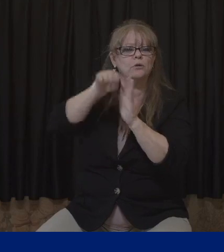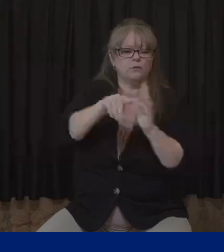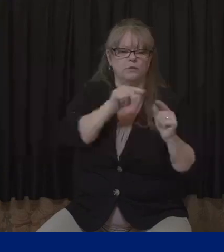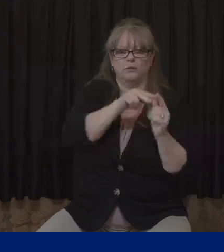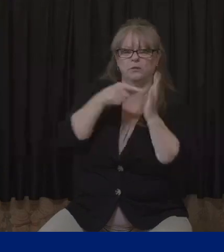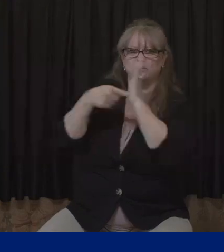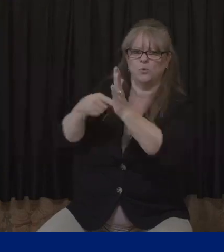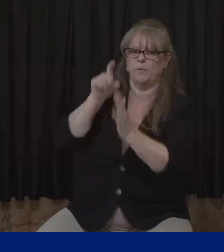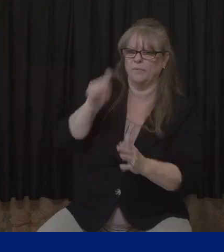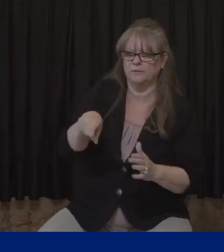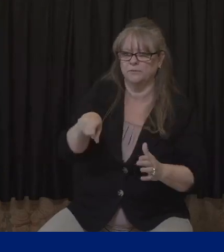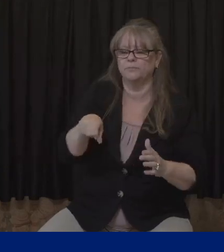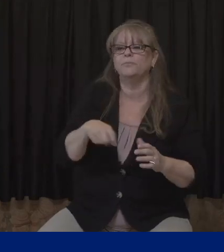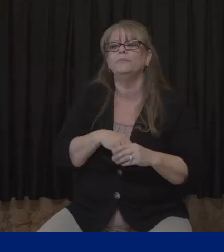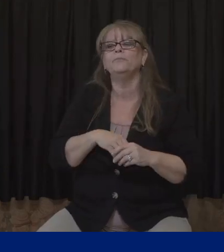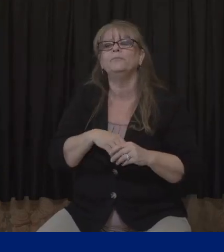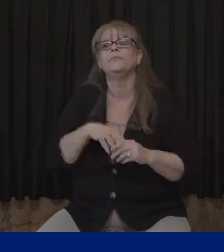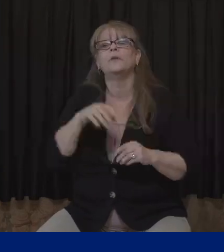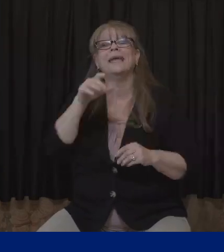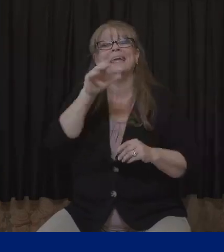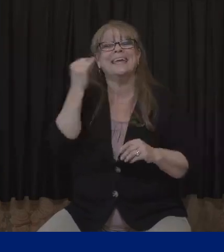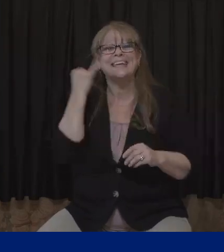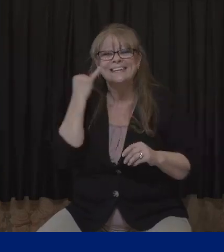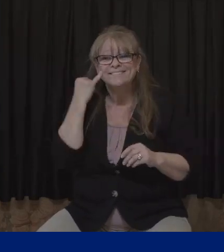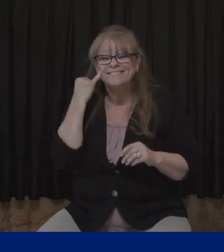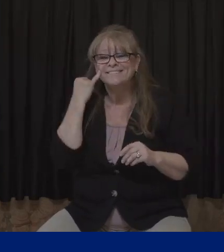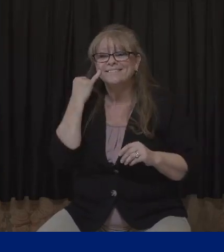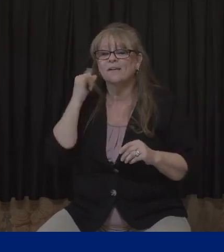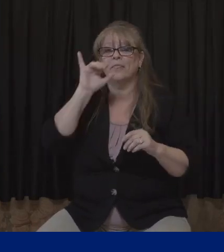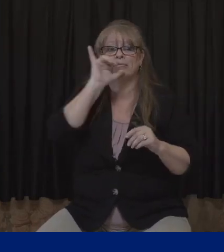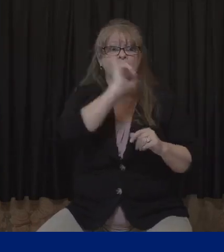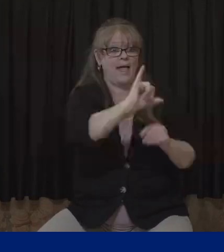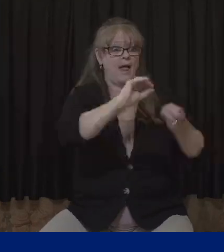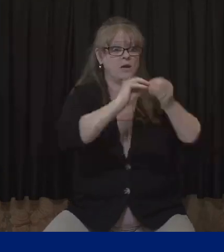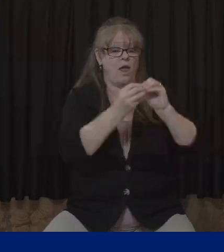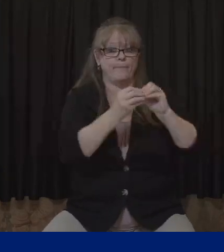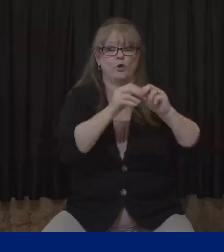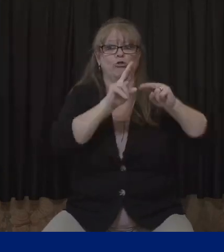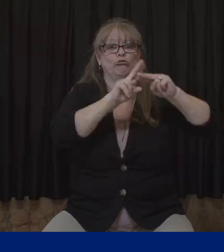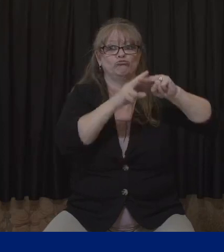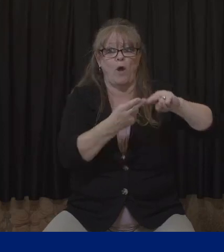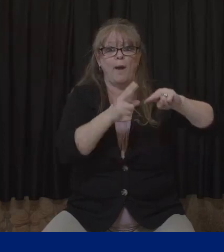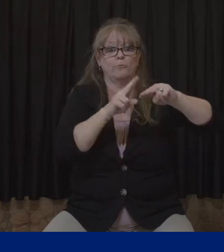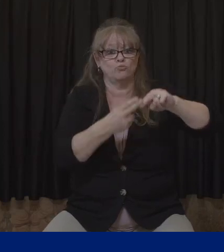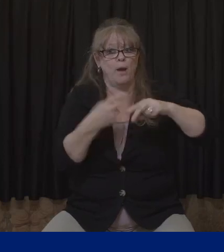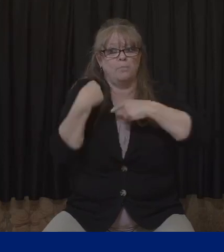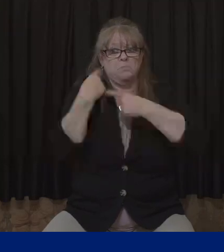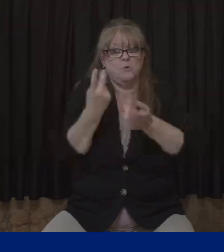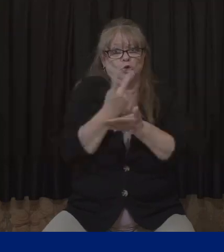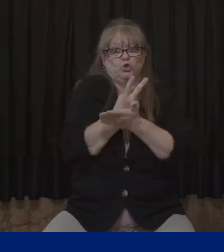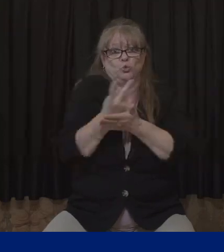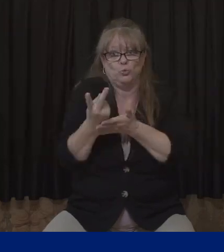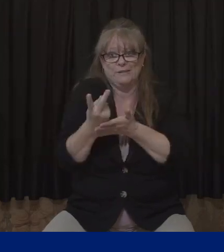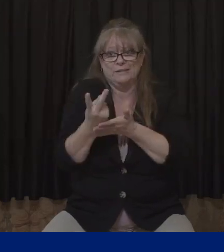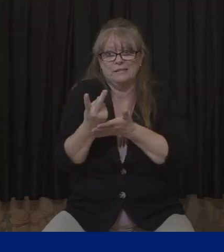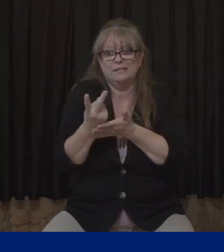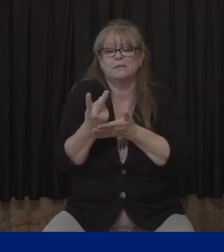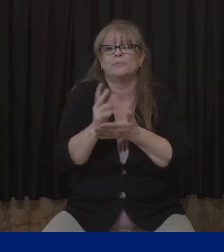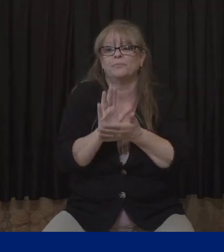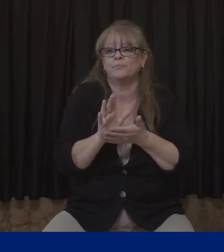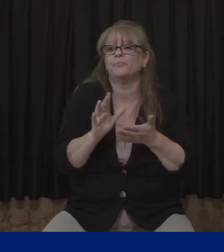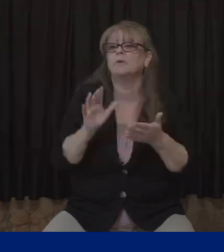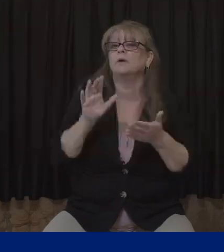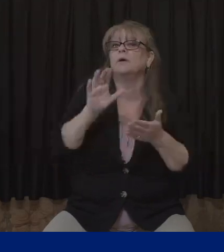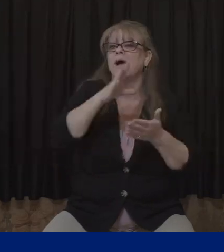or cases declining for the past 14 days, one of those two, and they need to show that they have an early